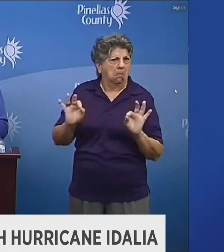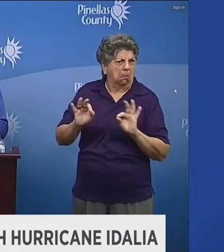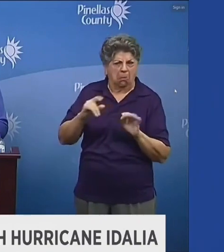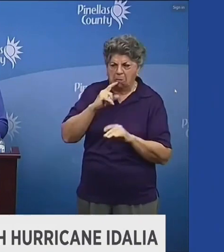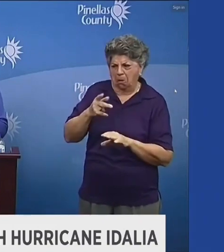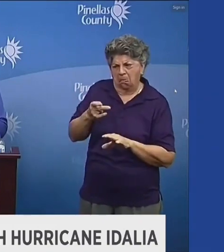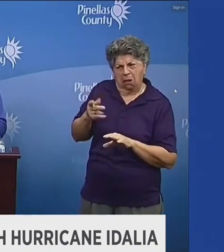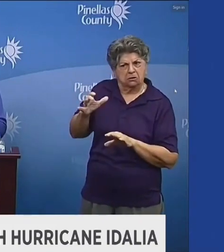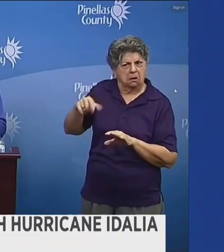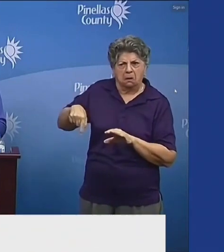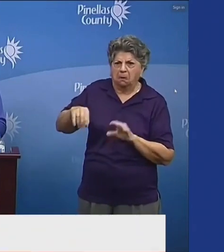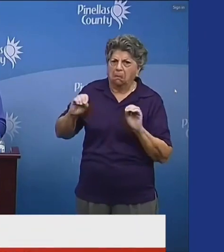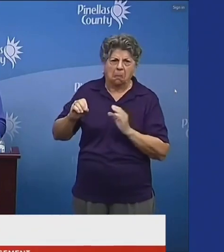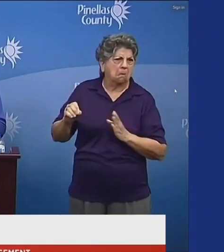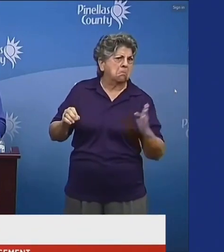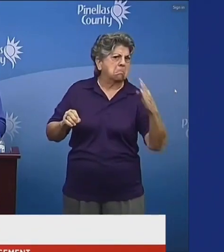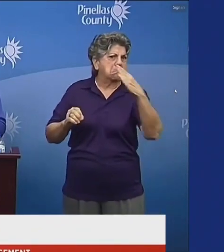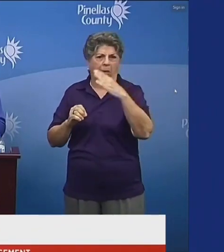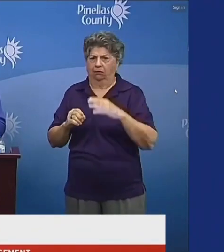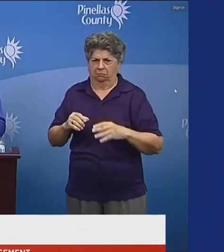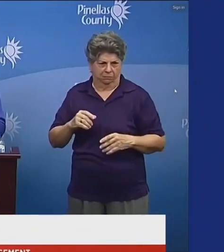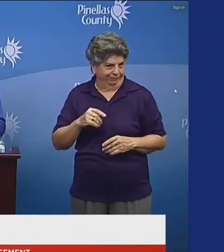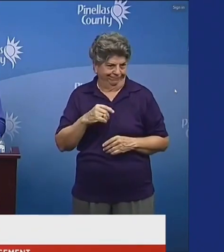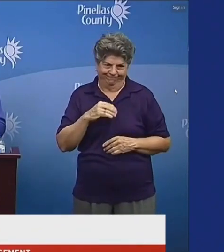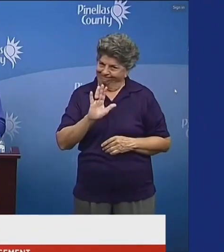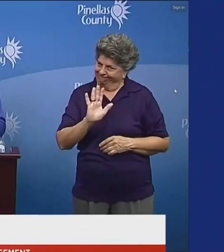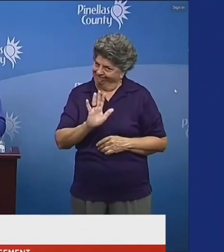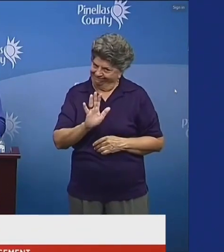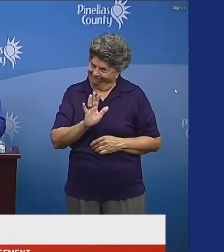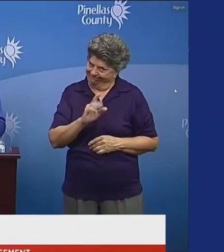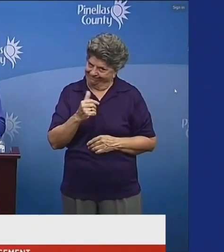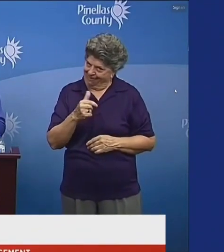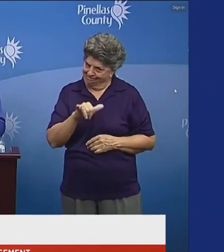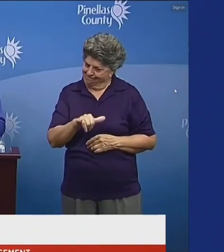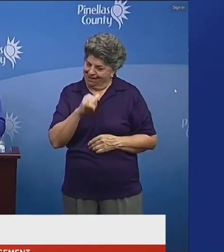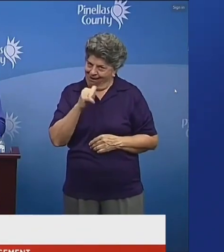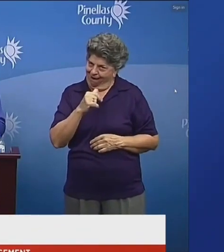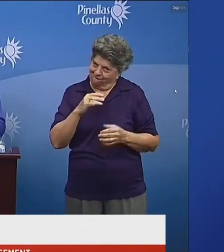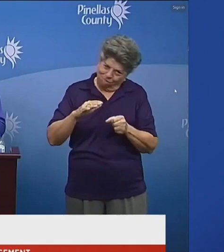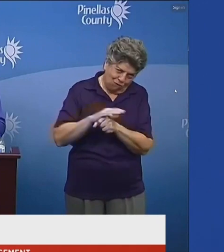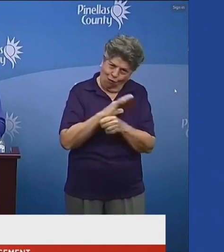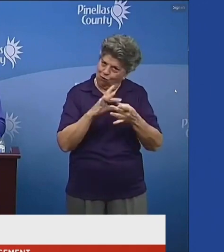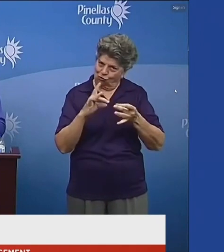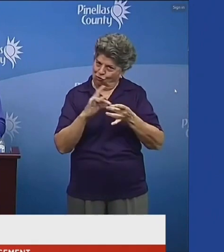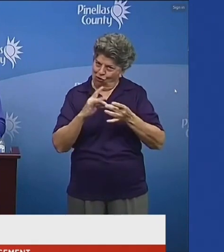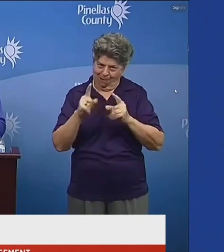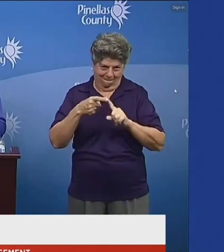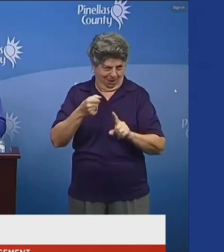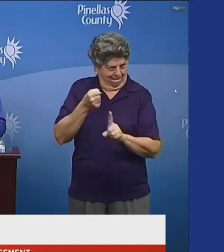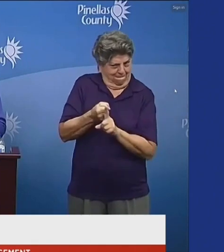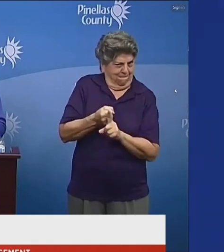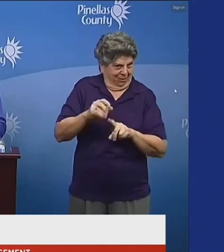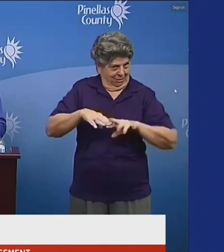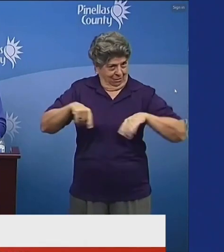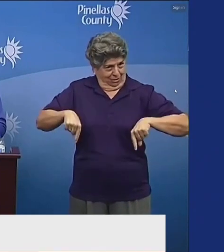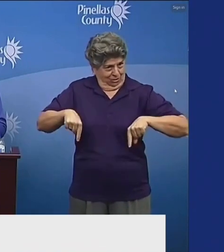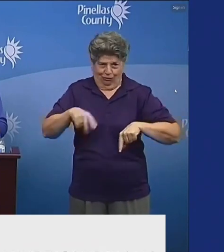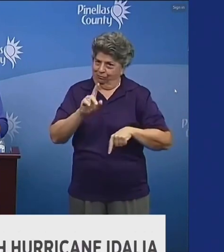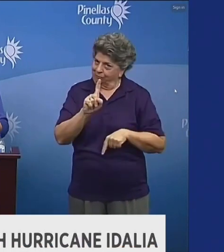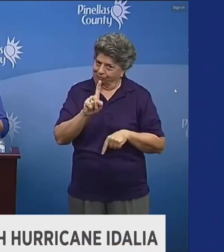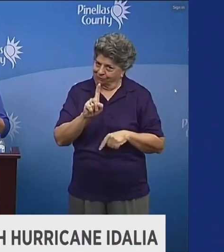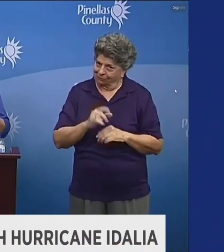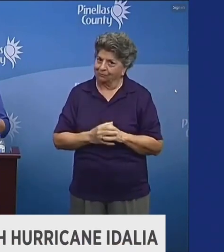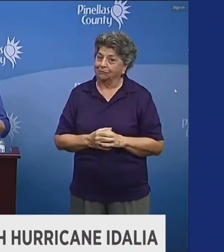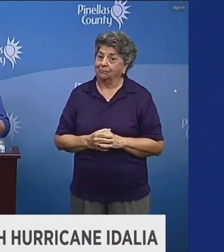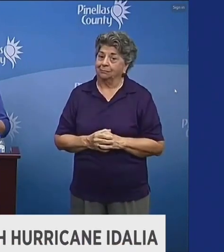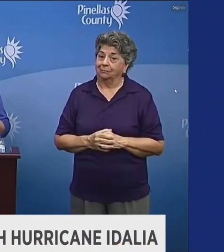The cone does not tell you the whole story for where the impacts of the storm are. The outer bands